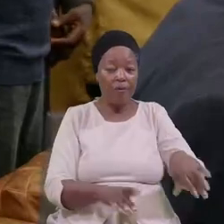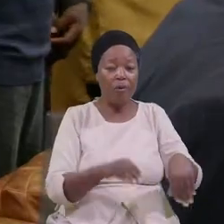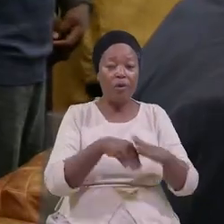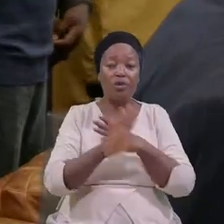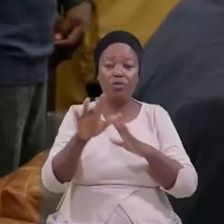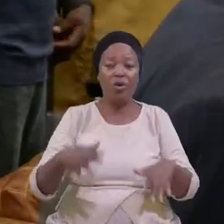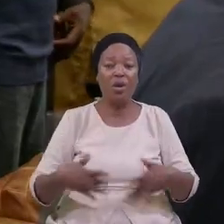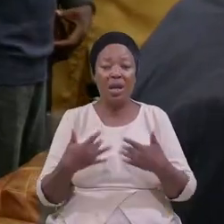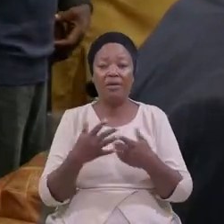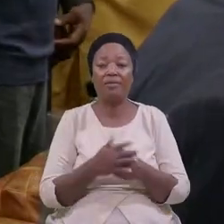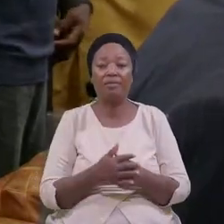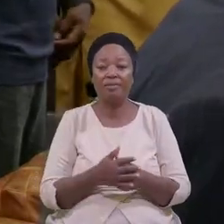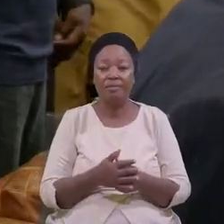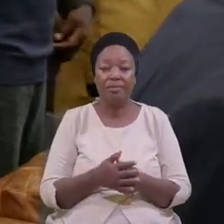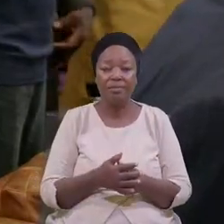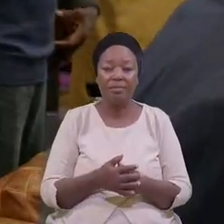life.